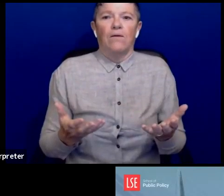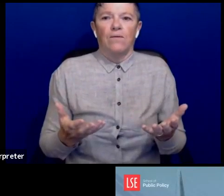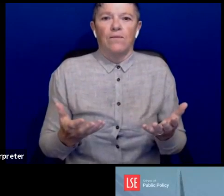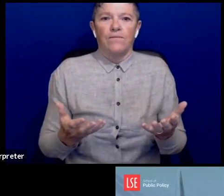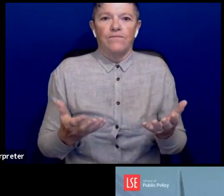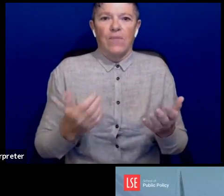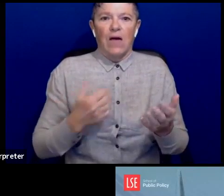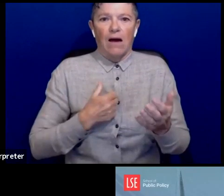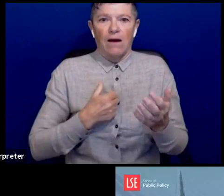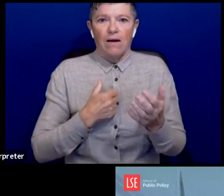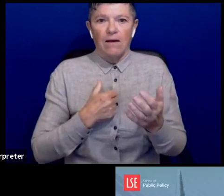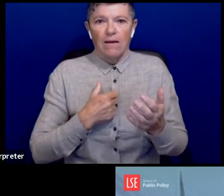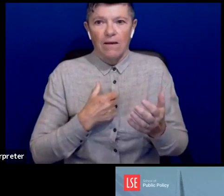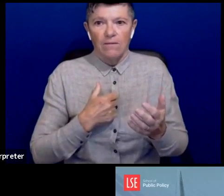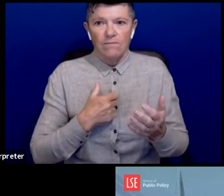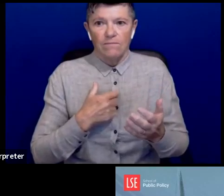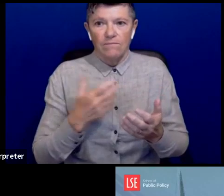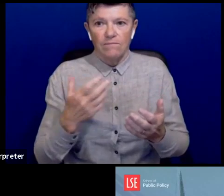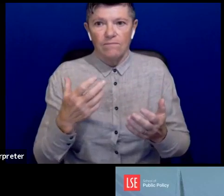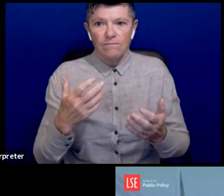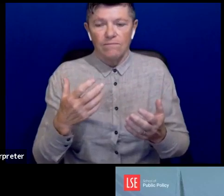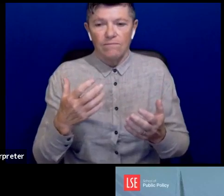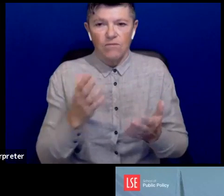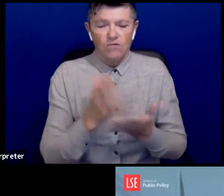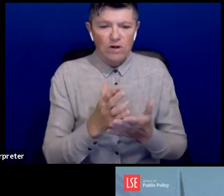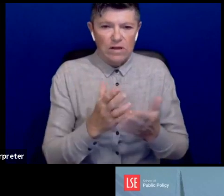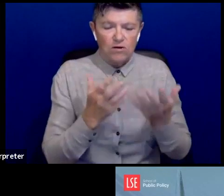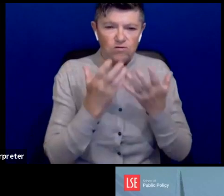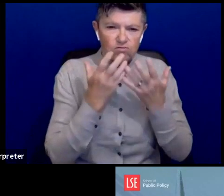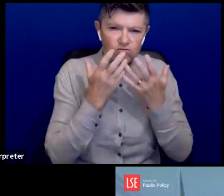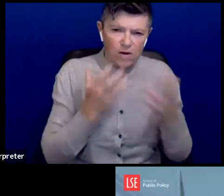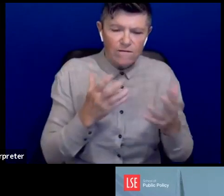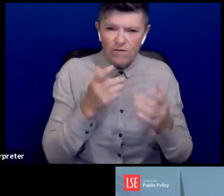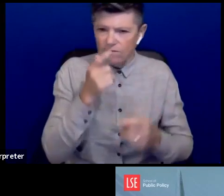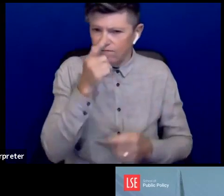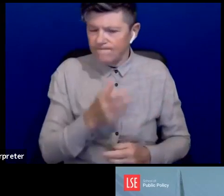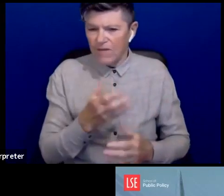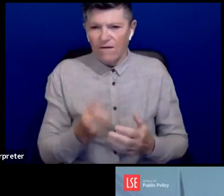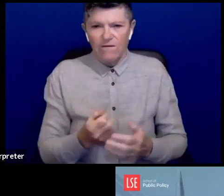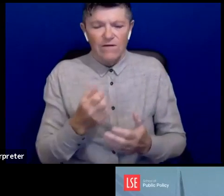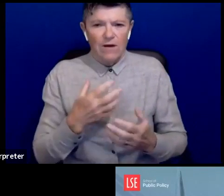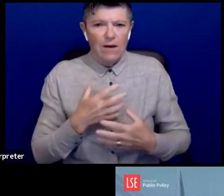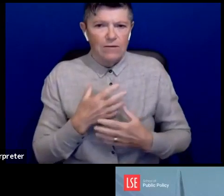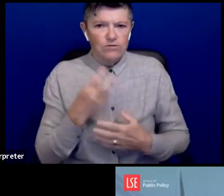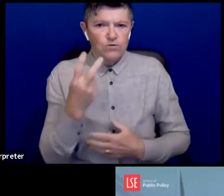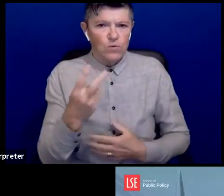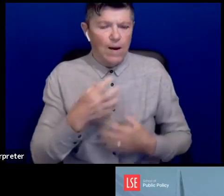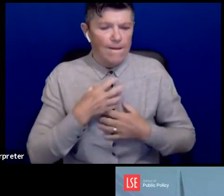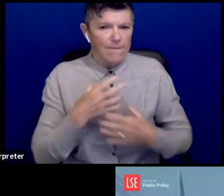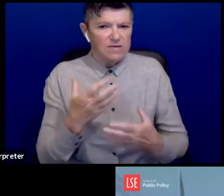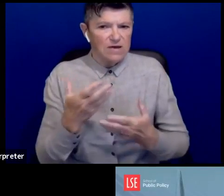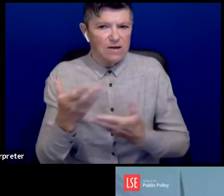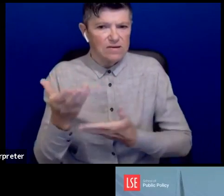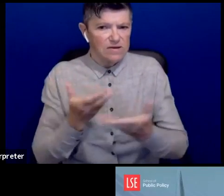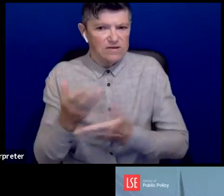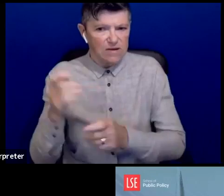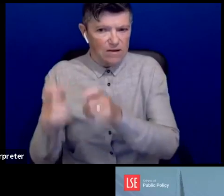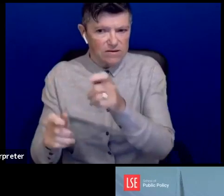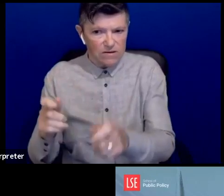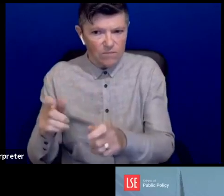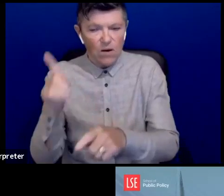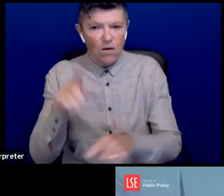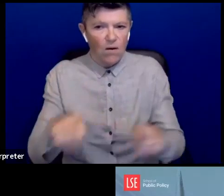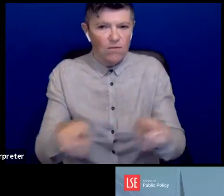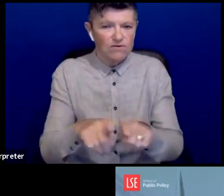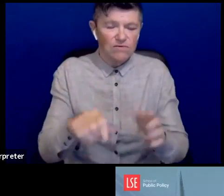both enormously, you know, grateful and fortunate that we have two amazing discussants, but also in a difficult position to ask